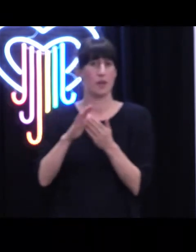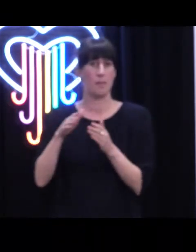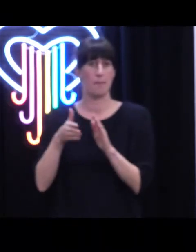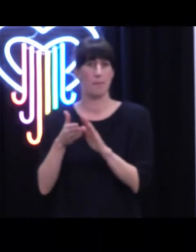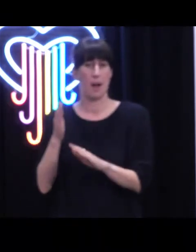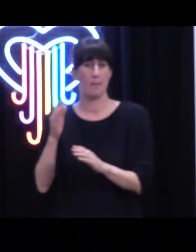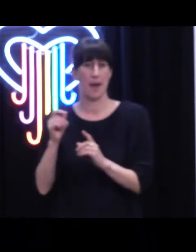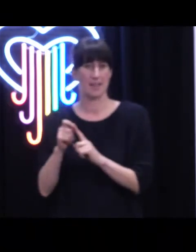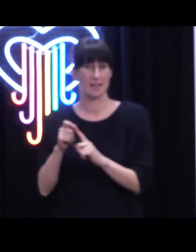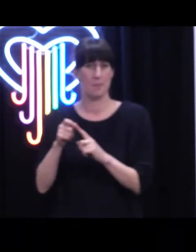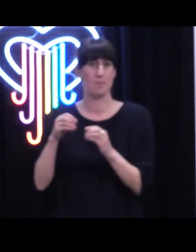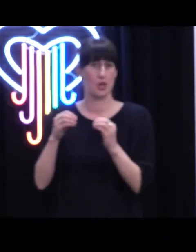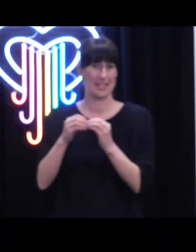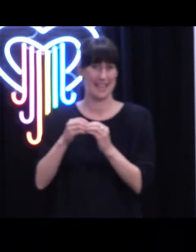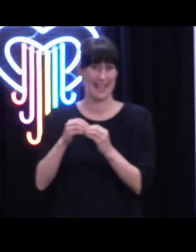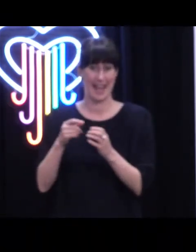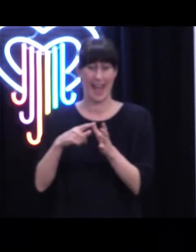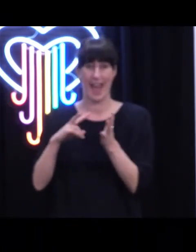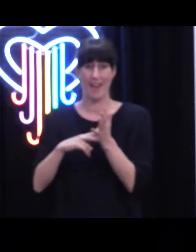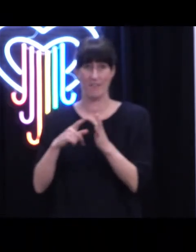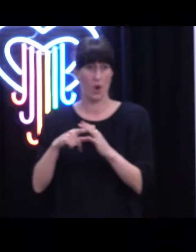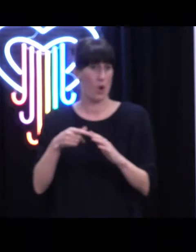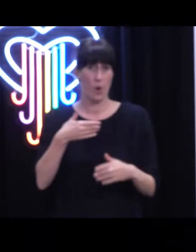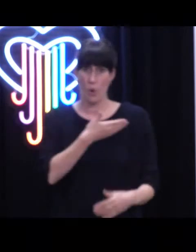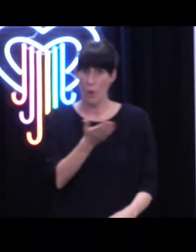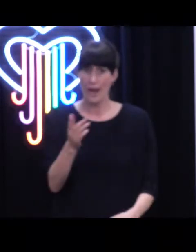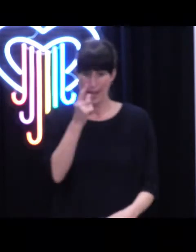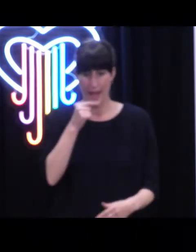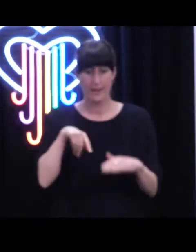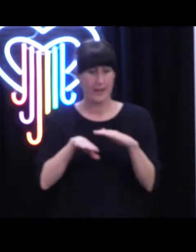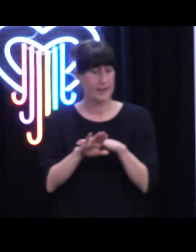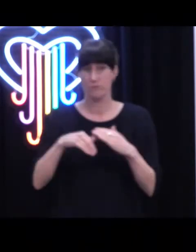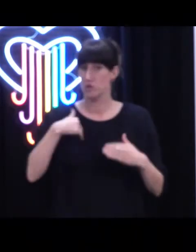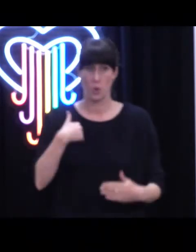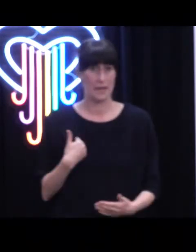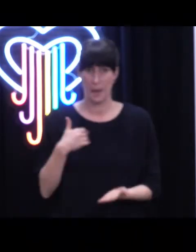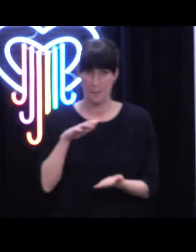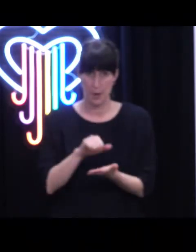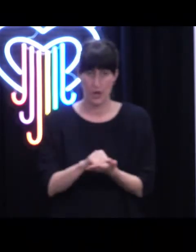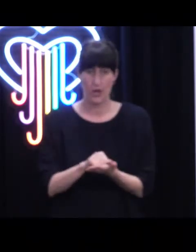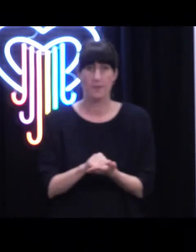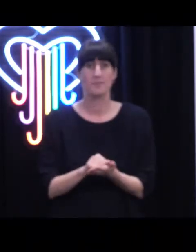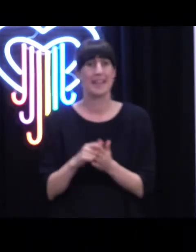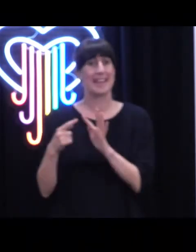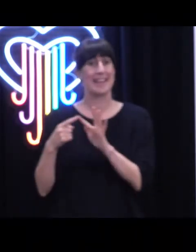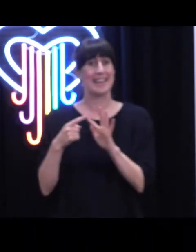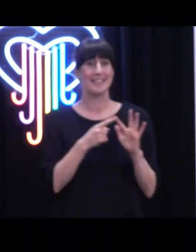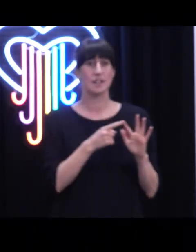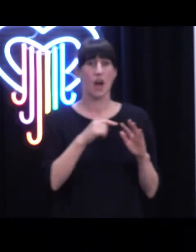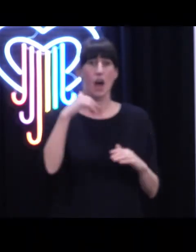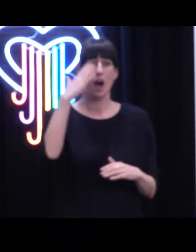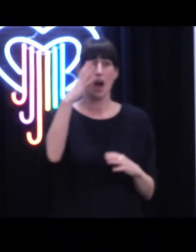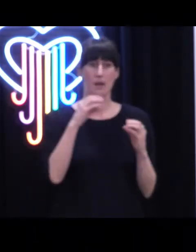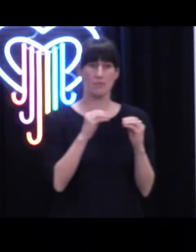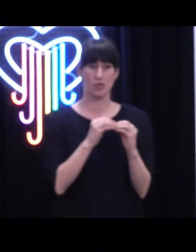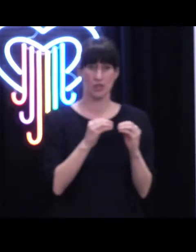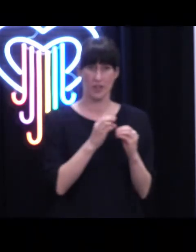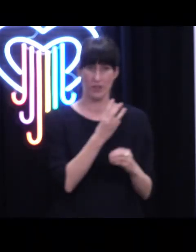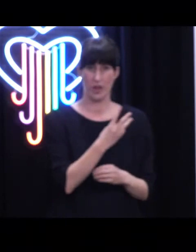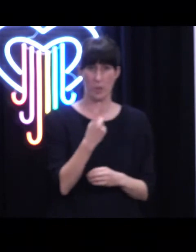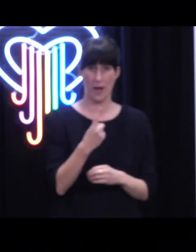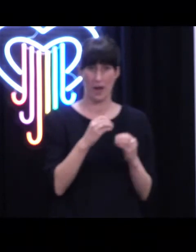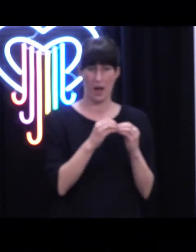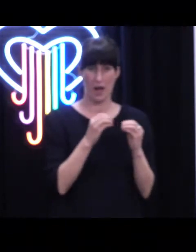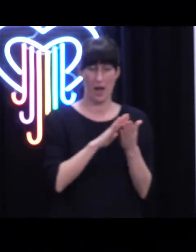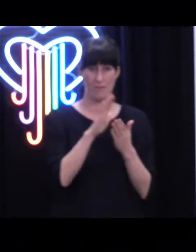Birkenhead Avenue, and again, these are all available for drop-ins. If you're in the east, you can visit the Highbrook Vaccination Centre at 31 Highbrook Drive, and